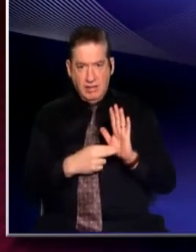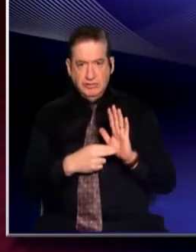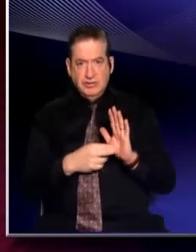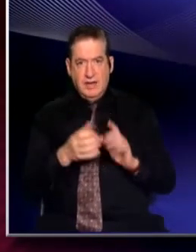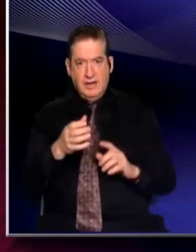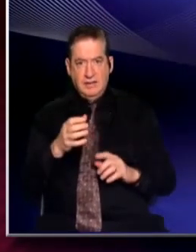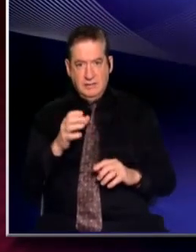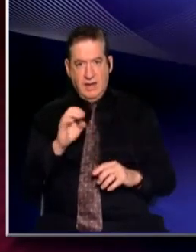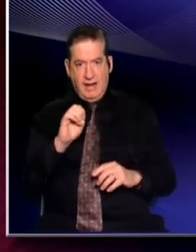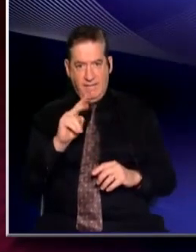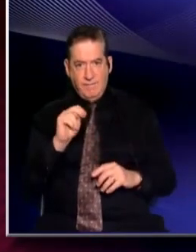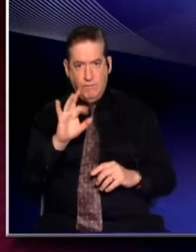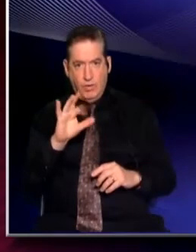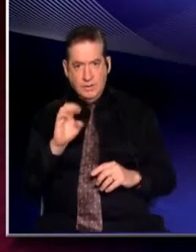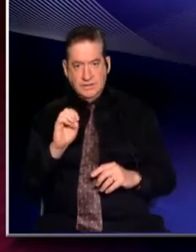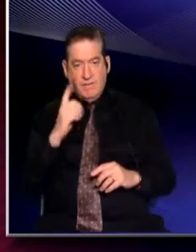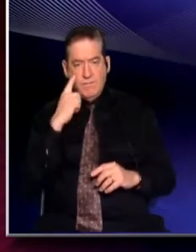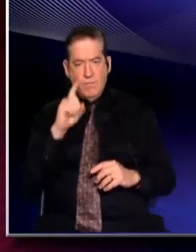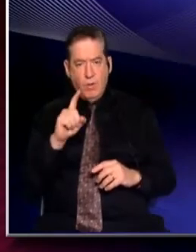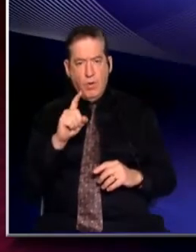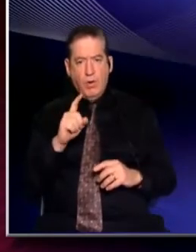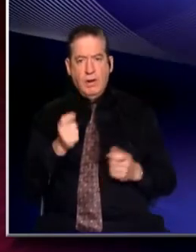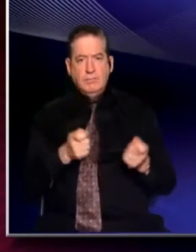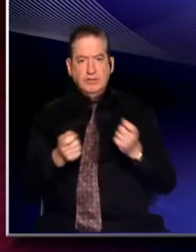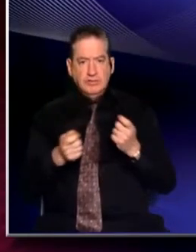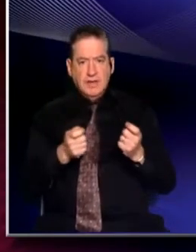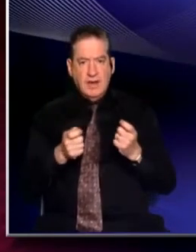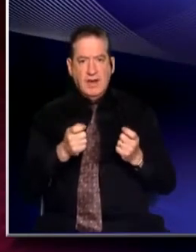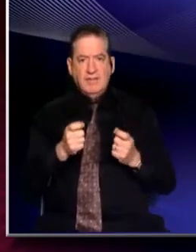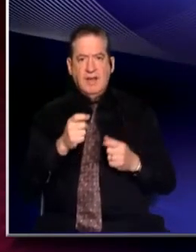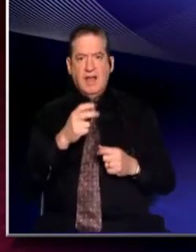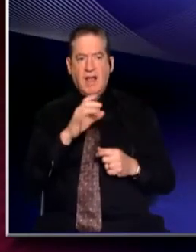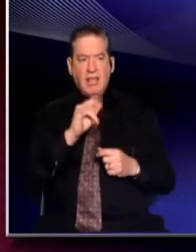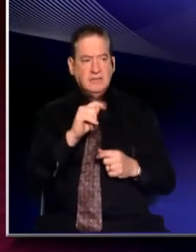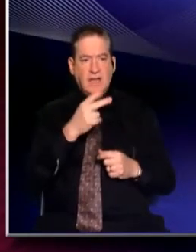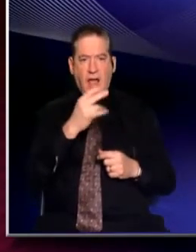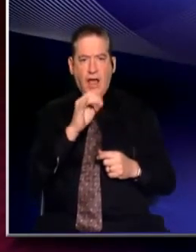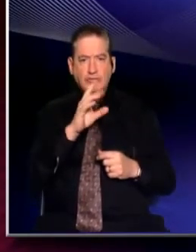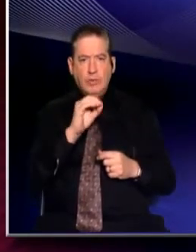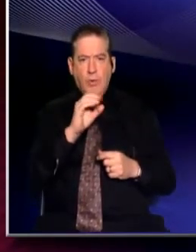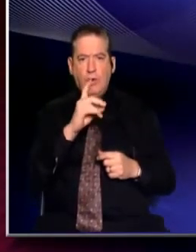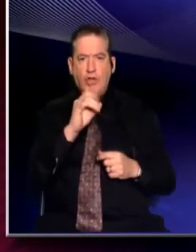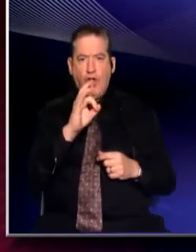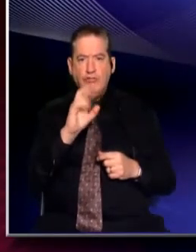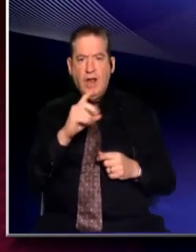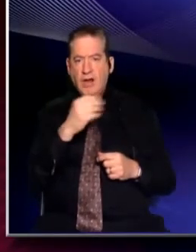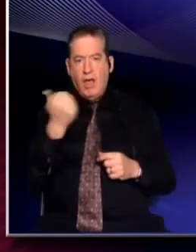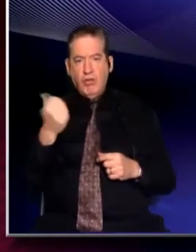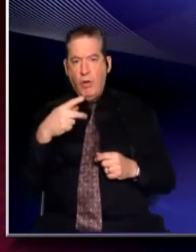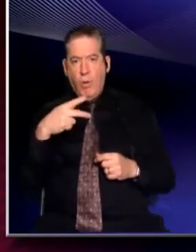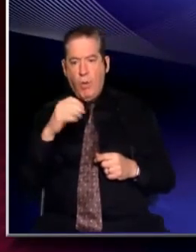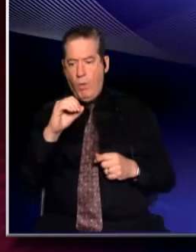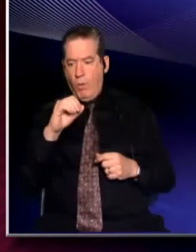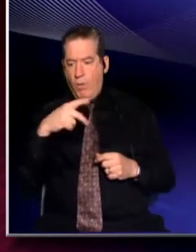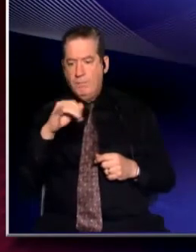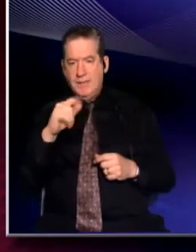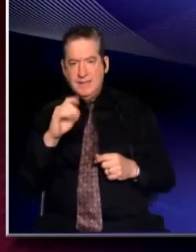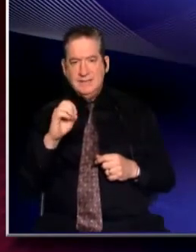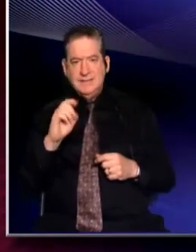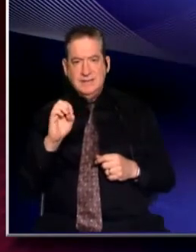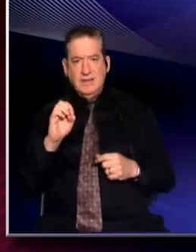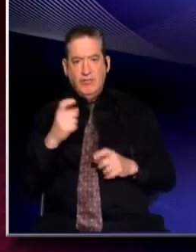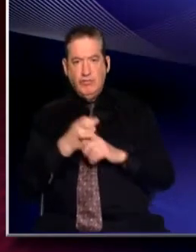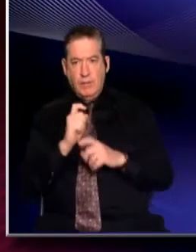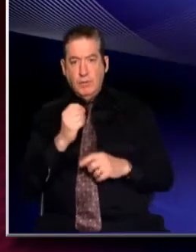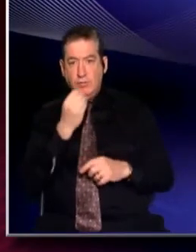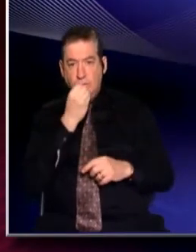for the emergency administration of naloxone hydrochloride or any other opioid antagonist approved by the United States Food and Drug Administration,